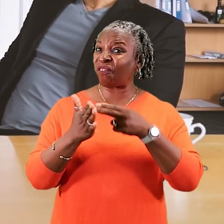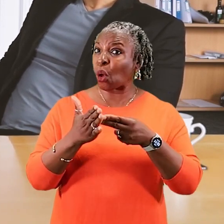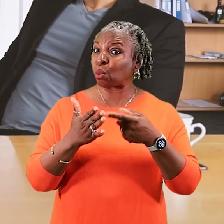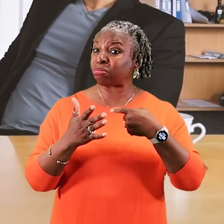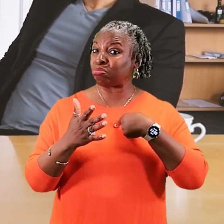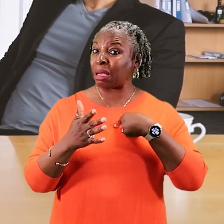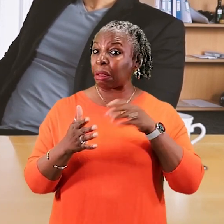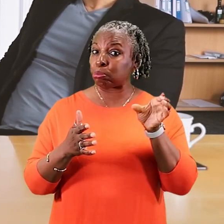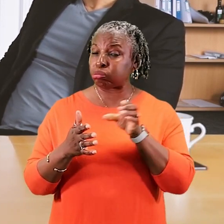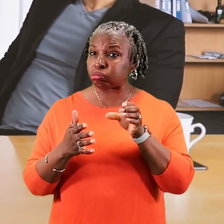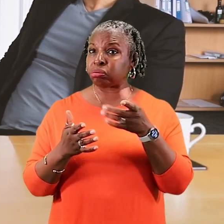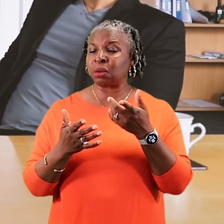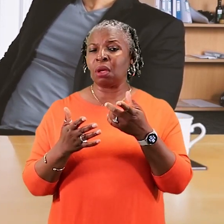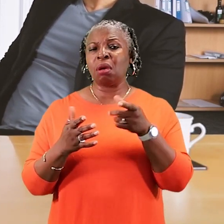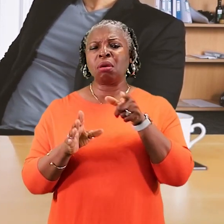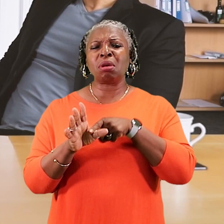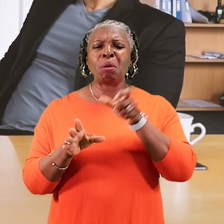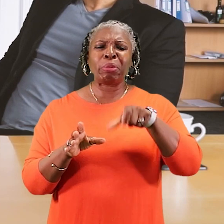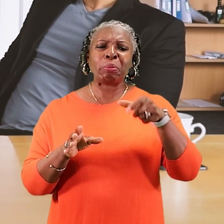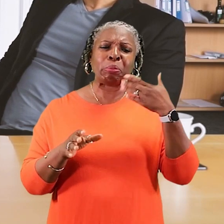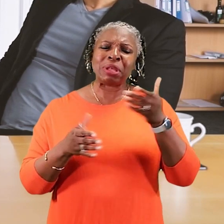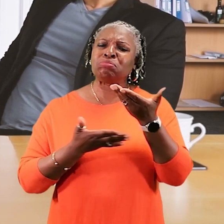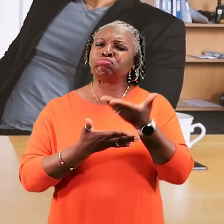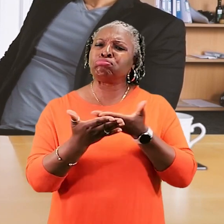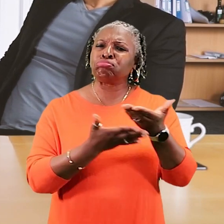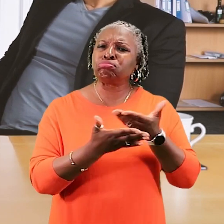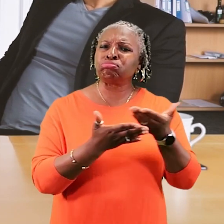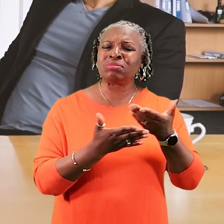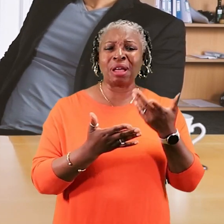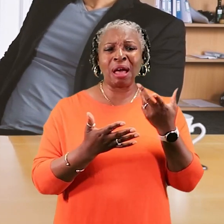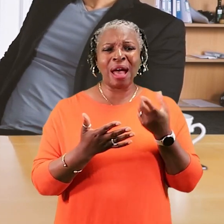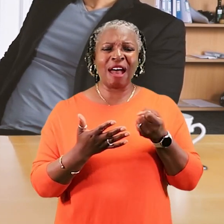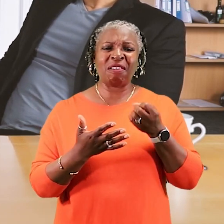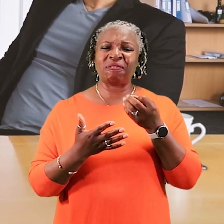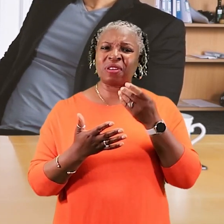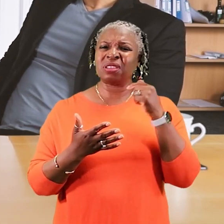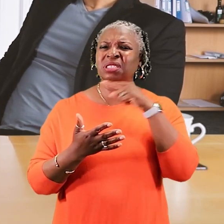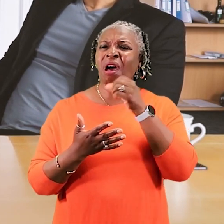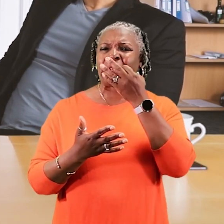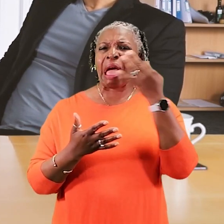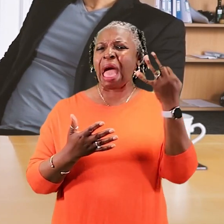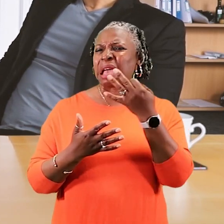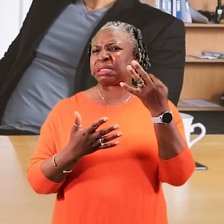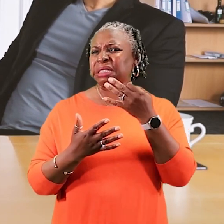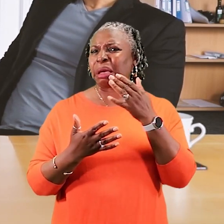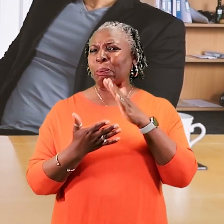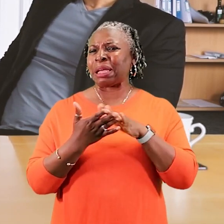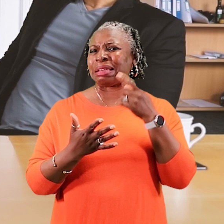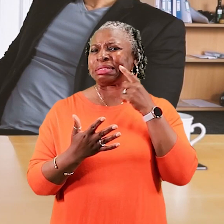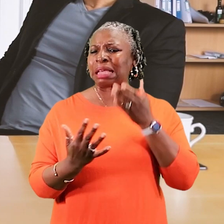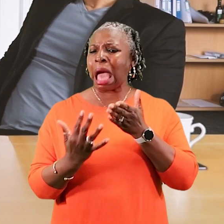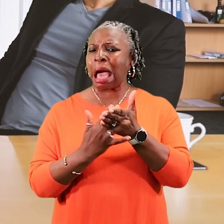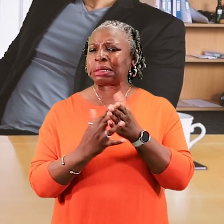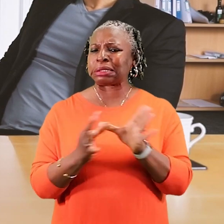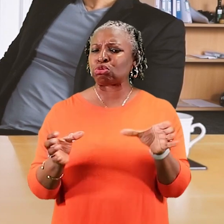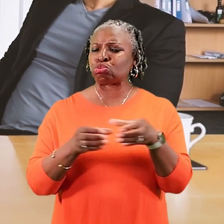whether it's because I've got an 18-year-old and maybe I just have access to that, that age group because of him. But I think